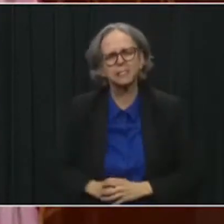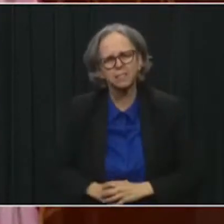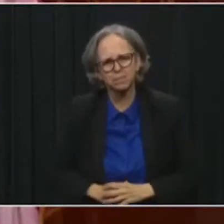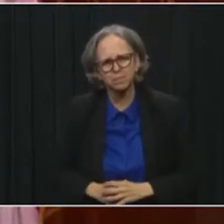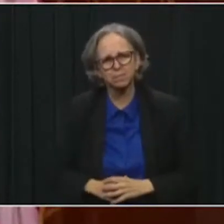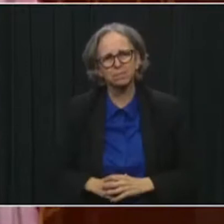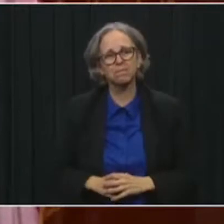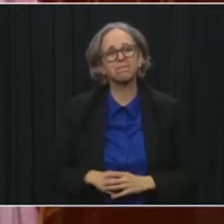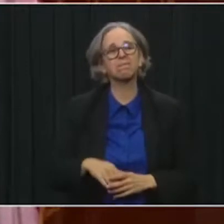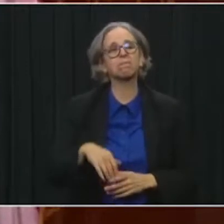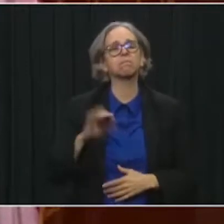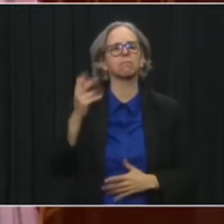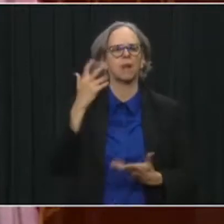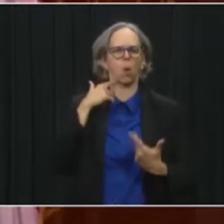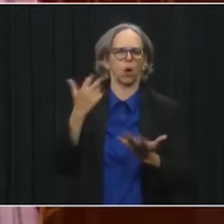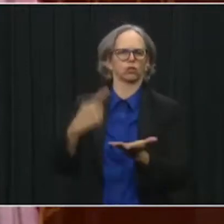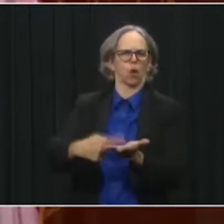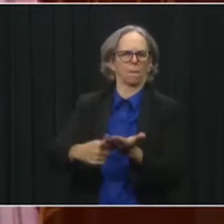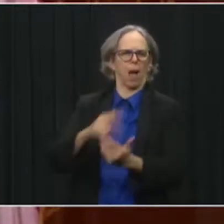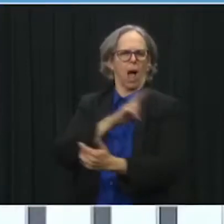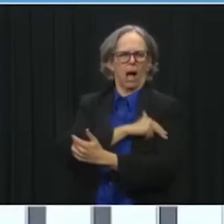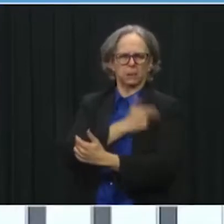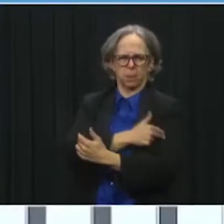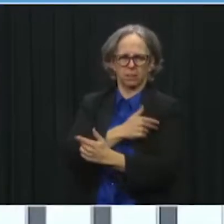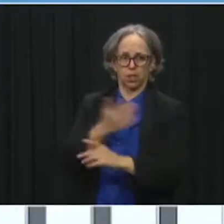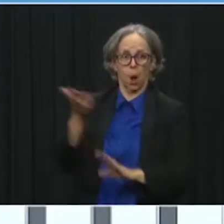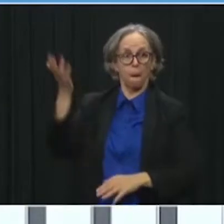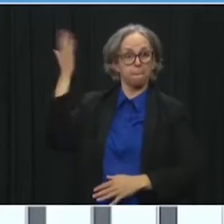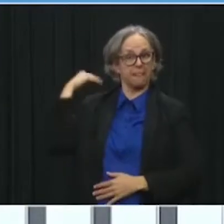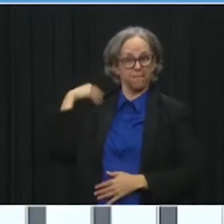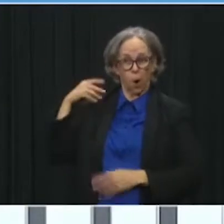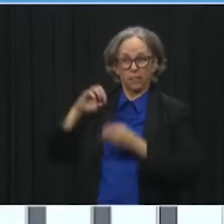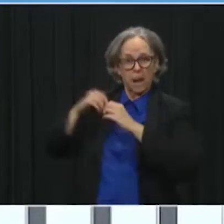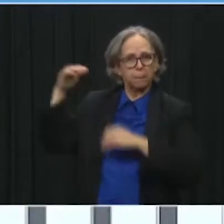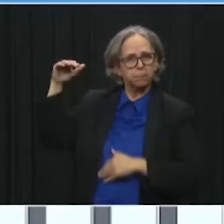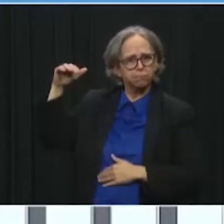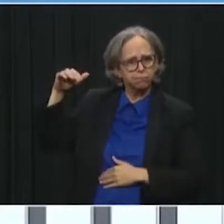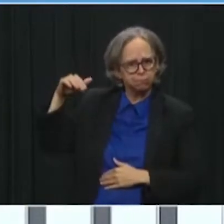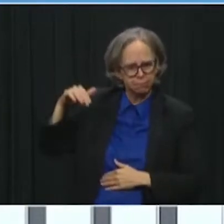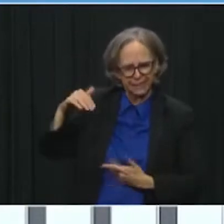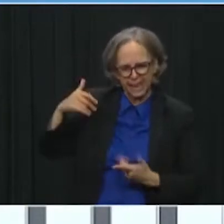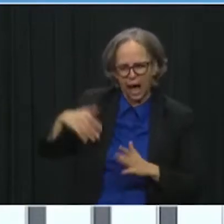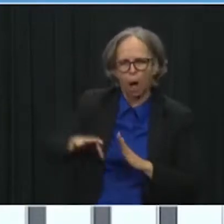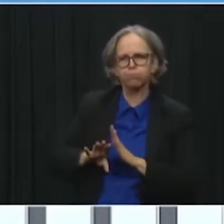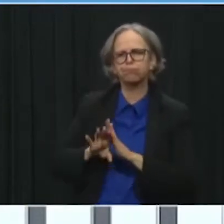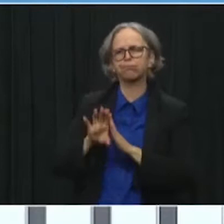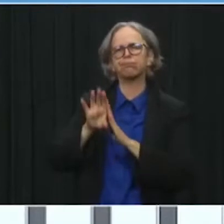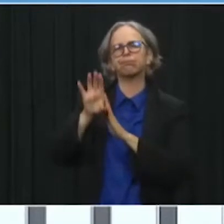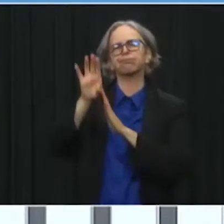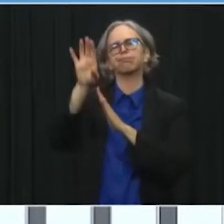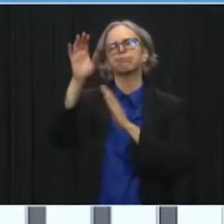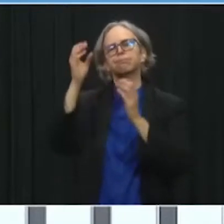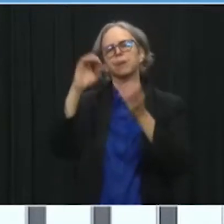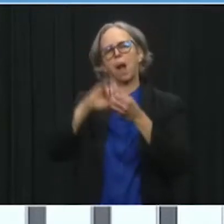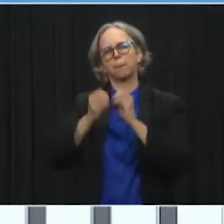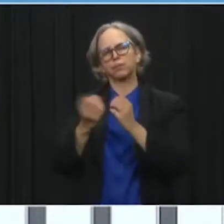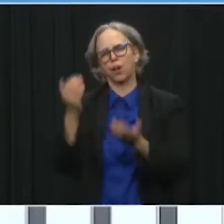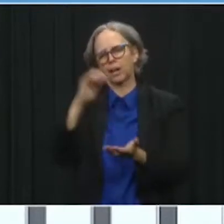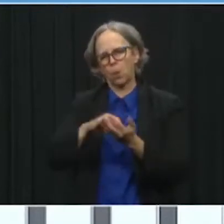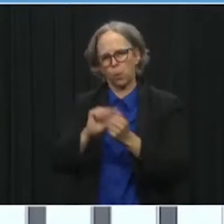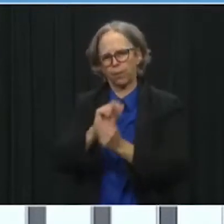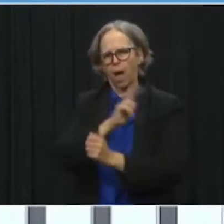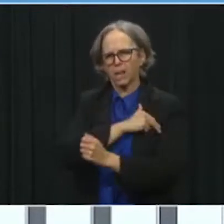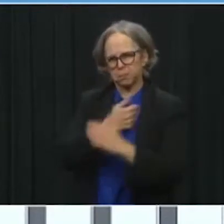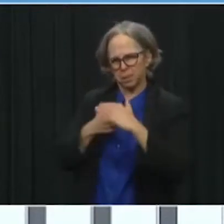this chart shows is they're now coming back up. If you look at the first number, it